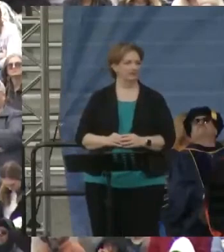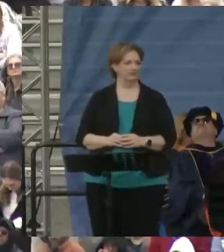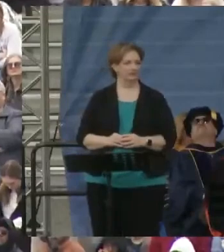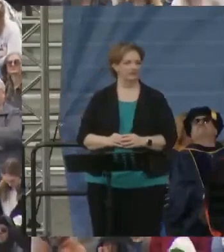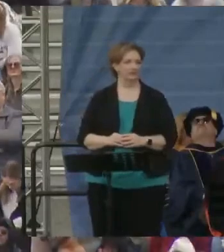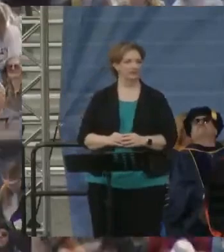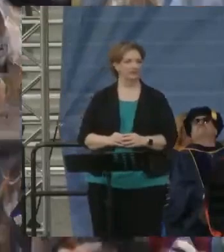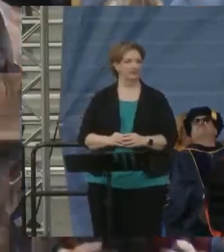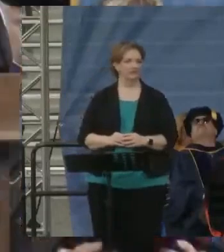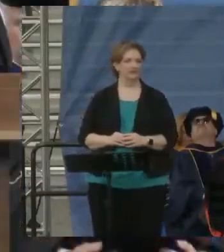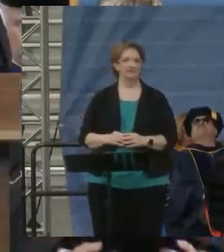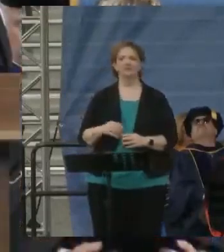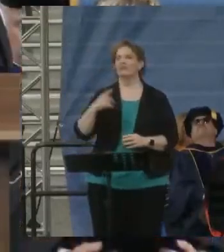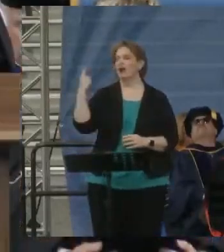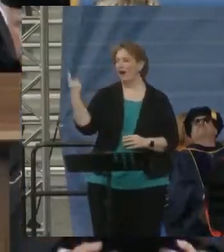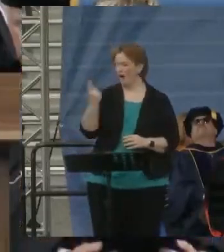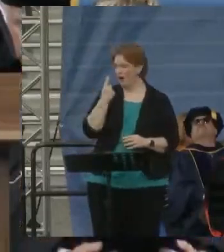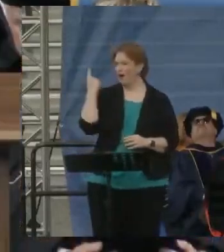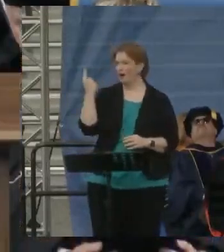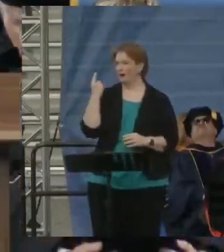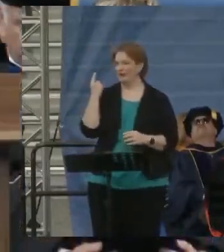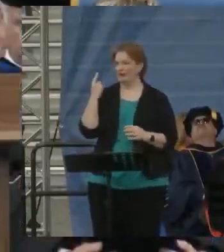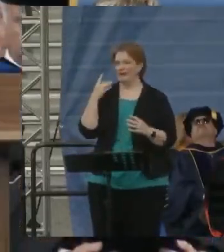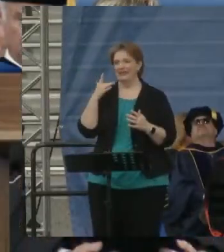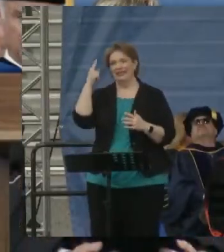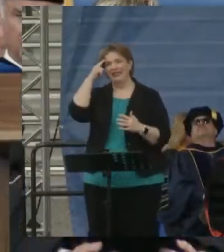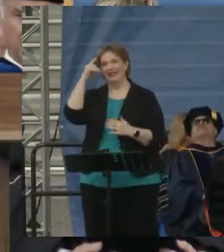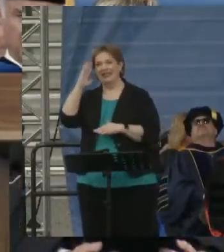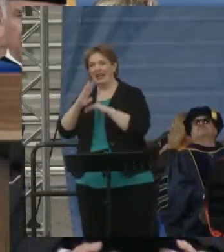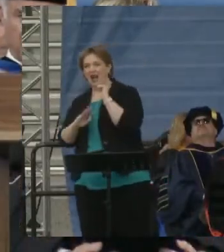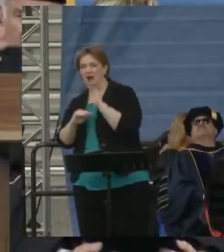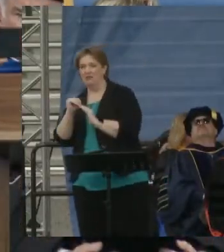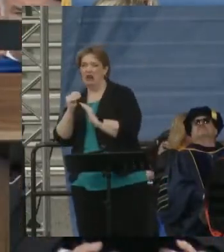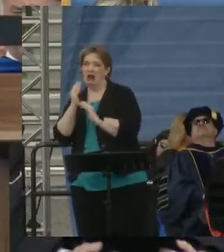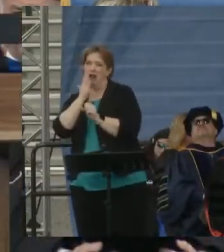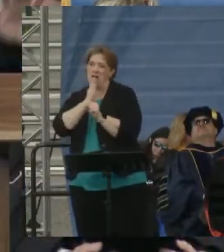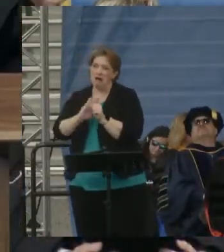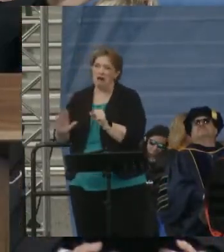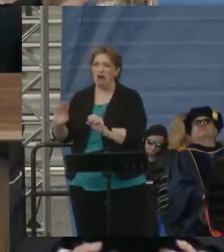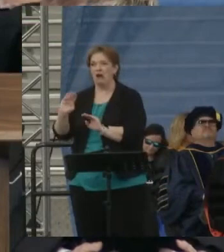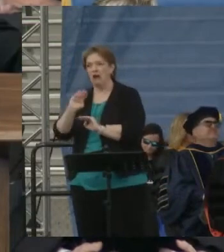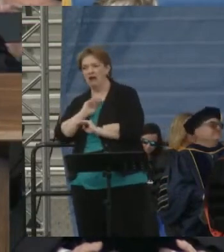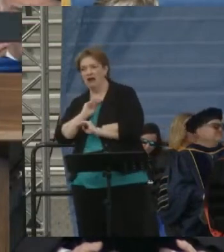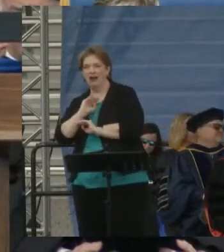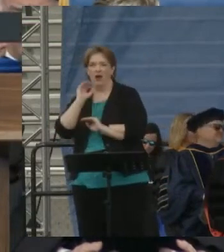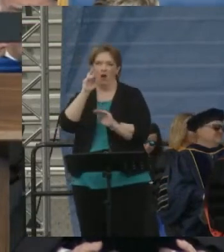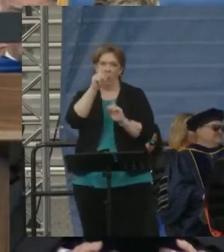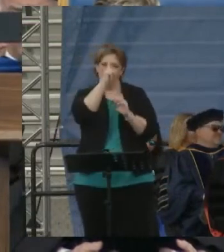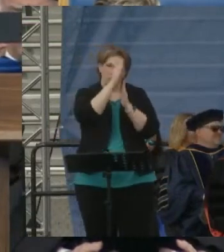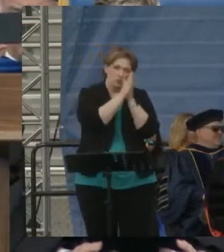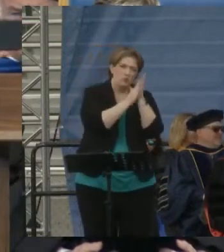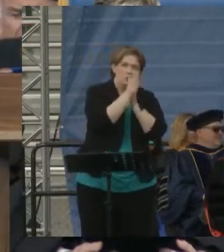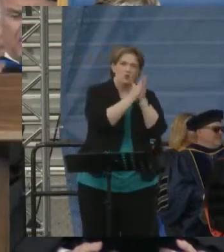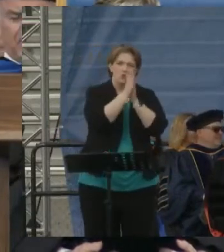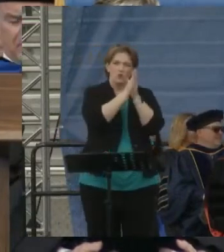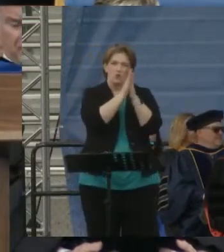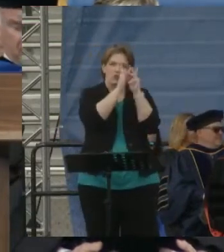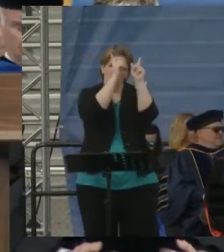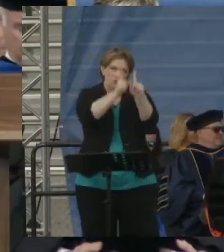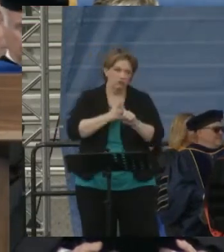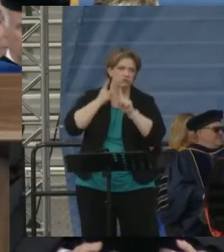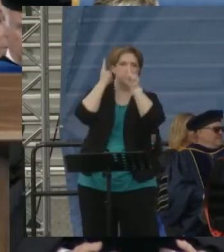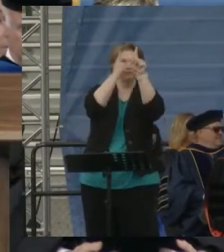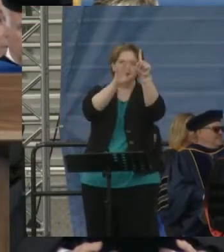So always choose your dreams over being comfortable. As you go out into the world, I want to stress the